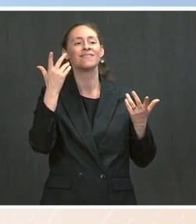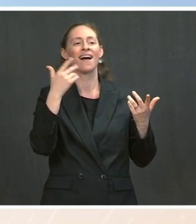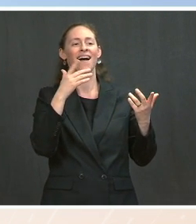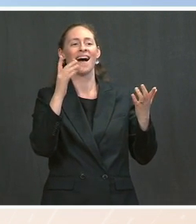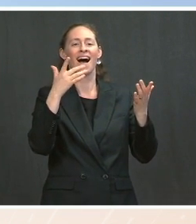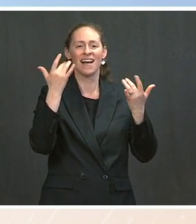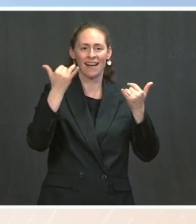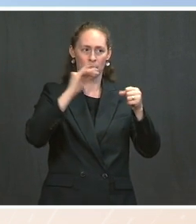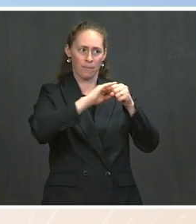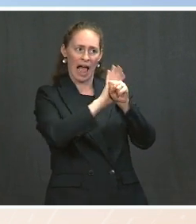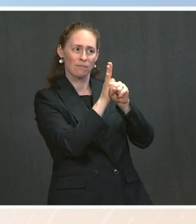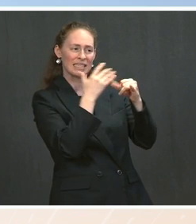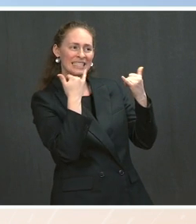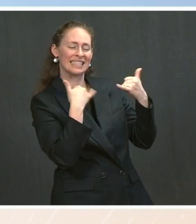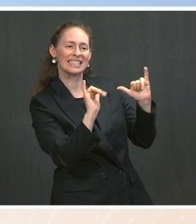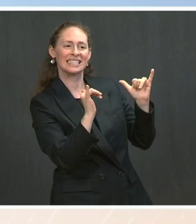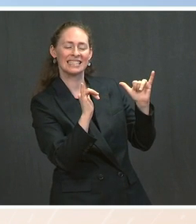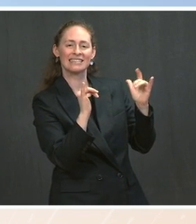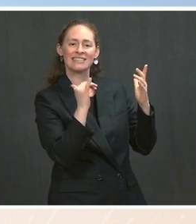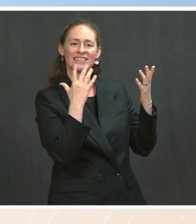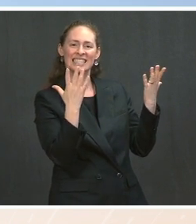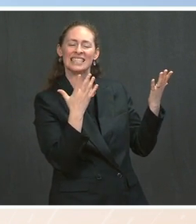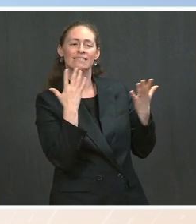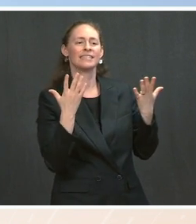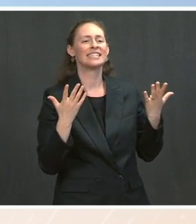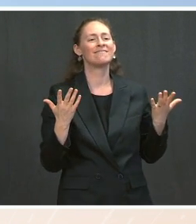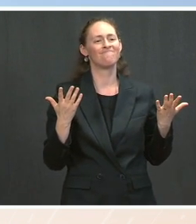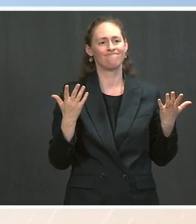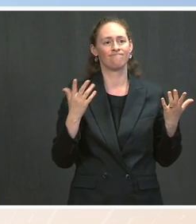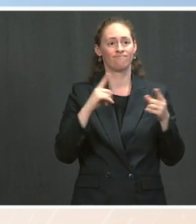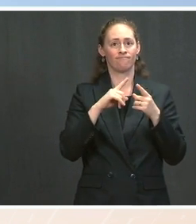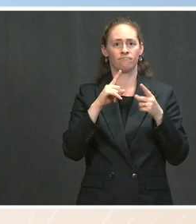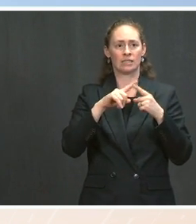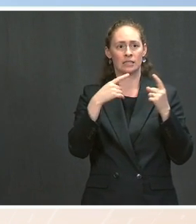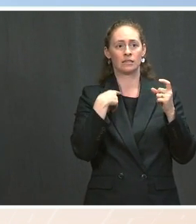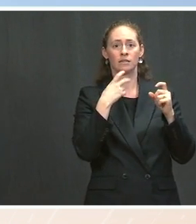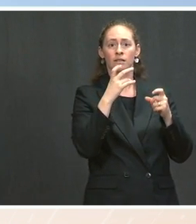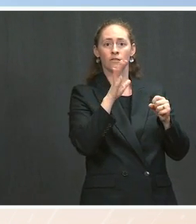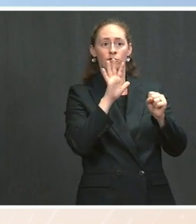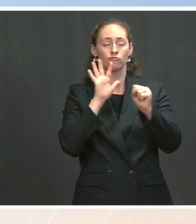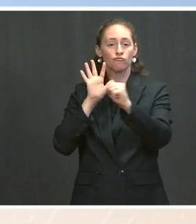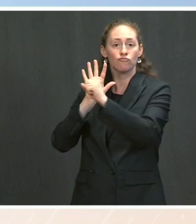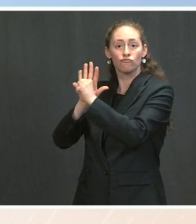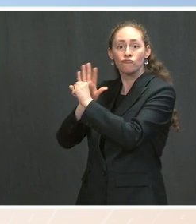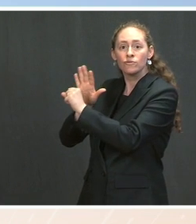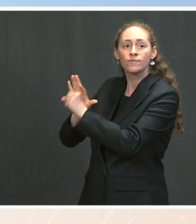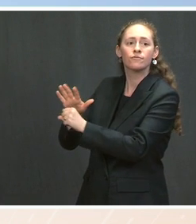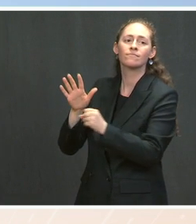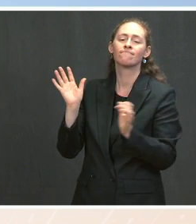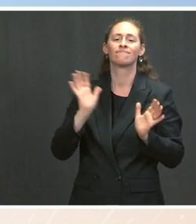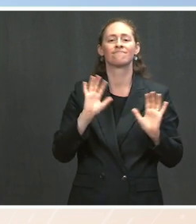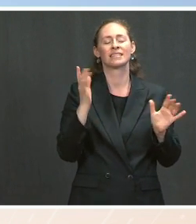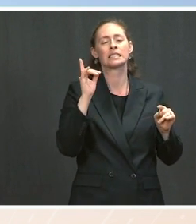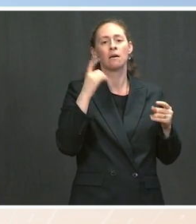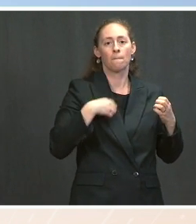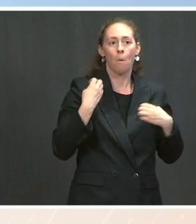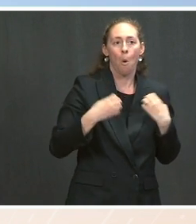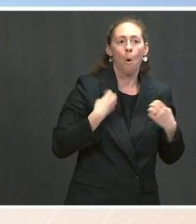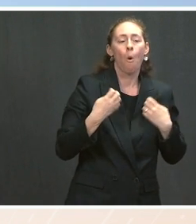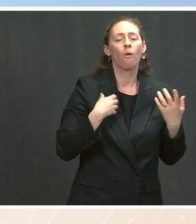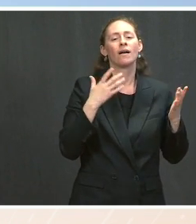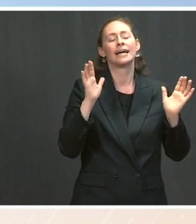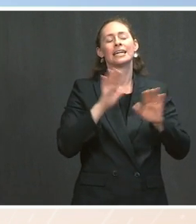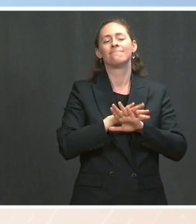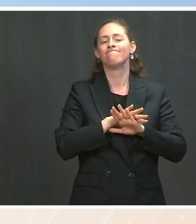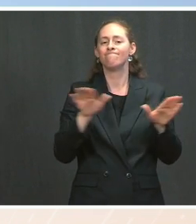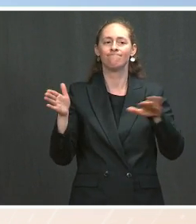we can't respond to public pressure or even emotion. We have to rely on the health and guidance, the guidance of our health and medical experts, which